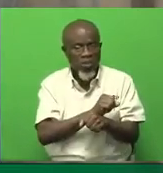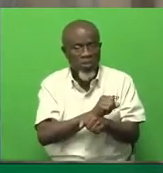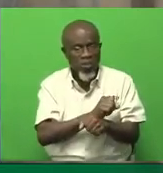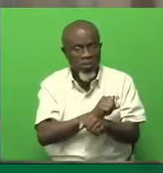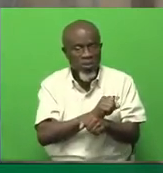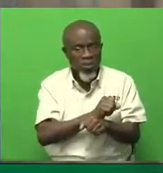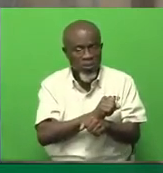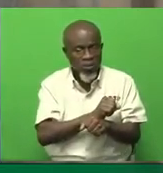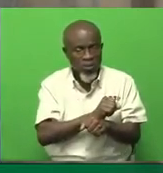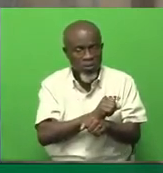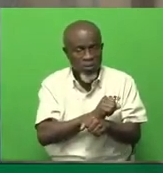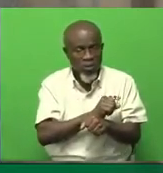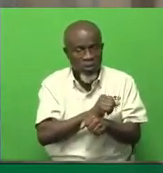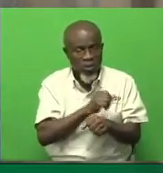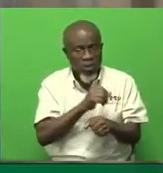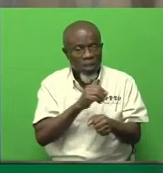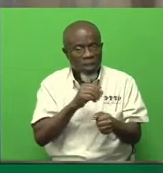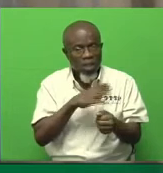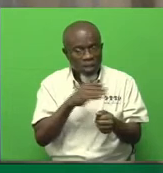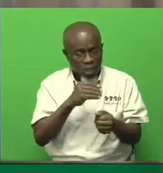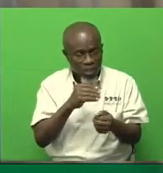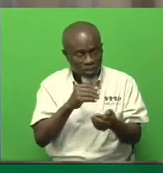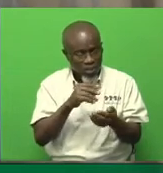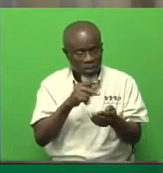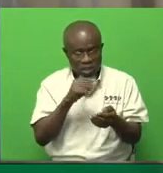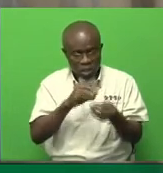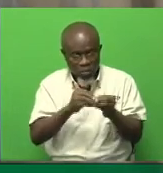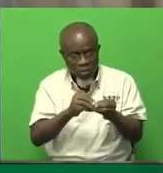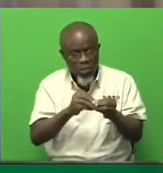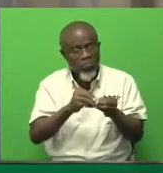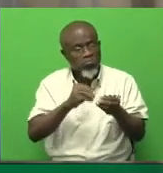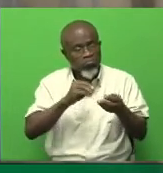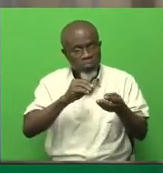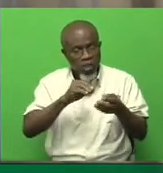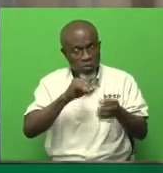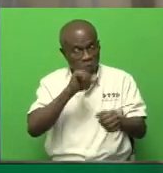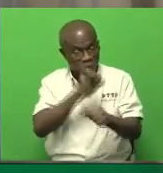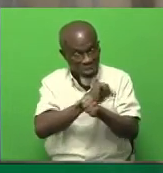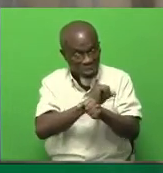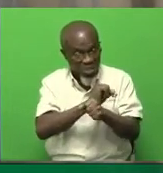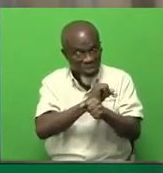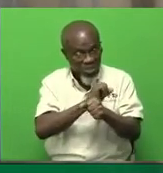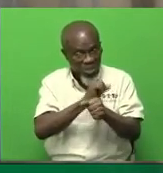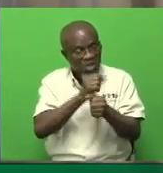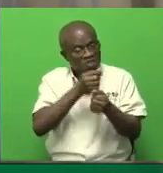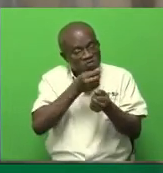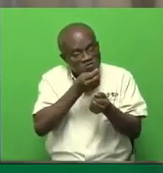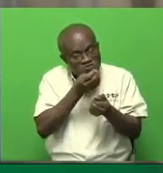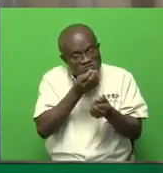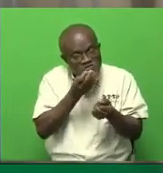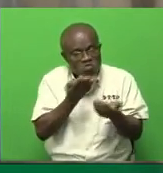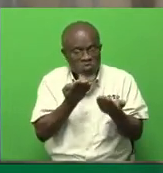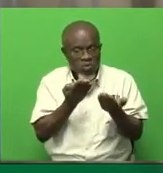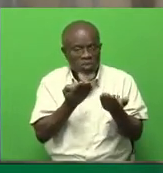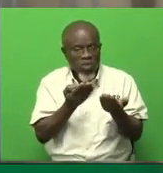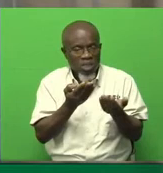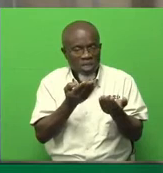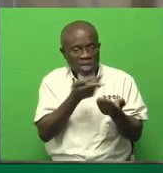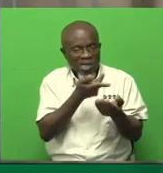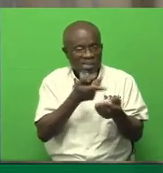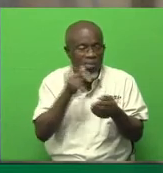difficult thing to continue which is what has which which is now creating some serious social and economic